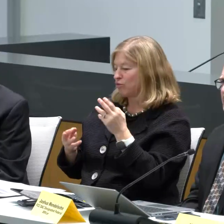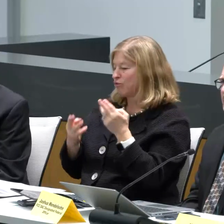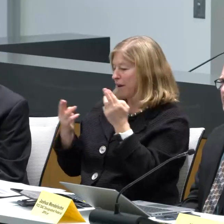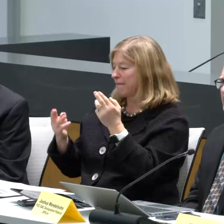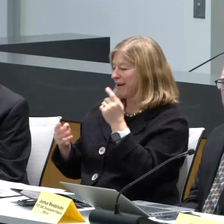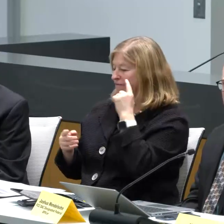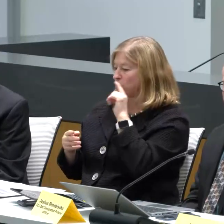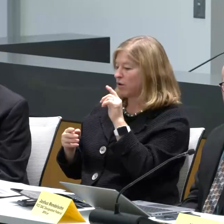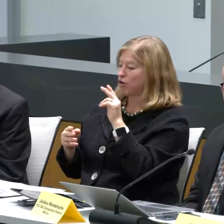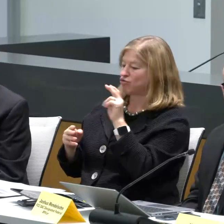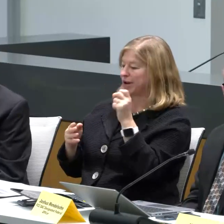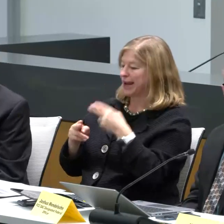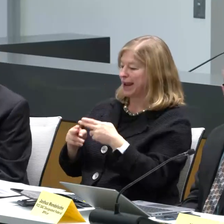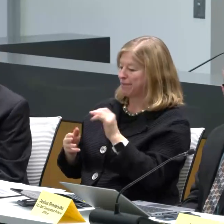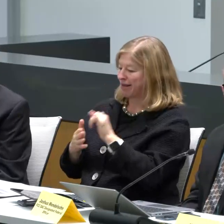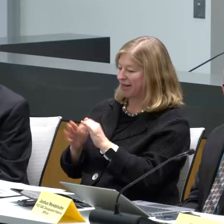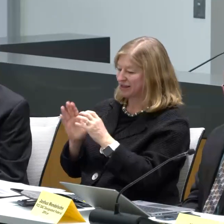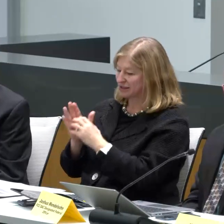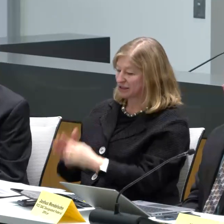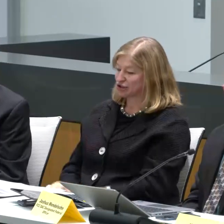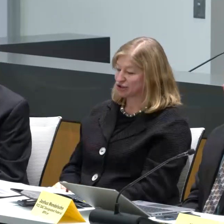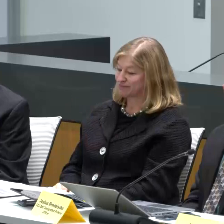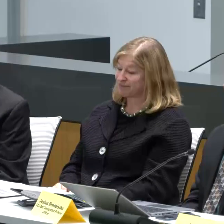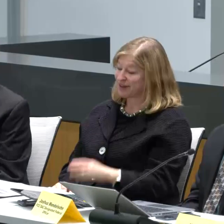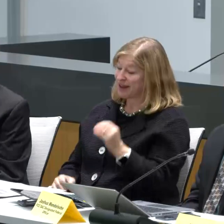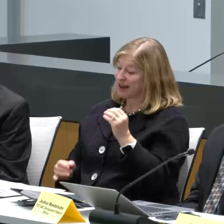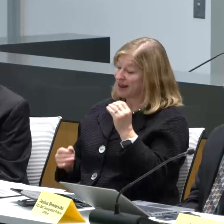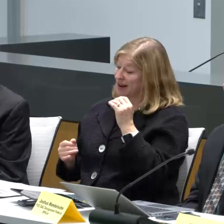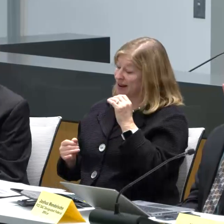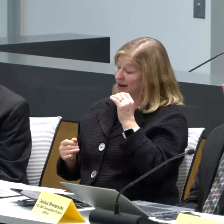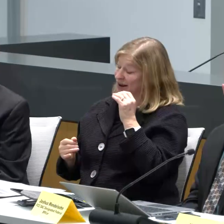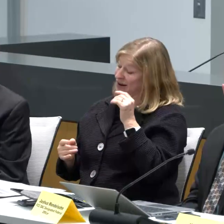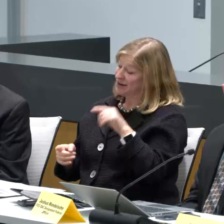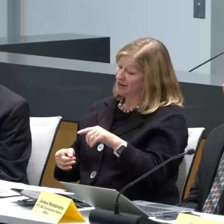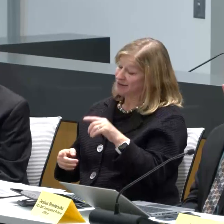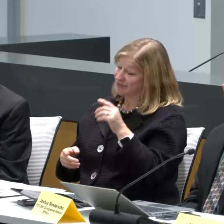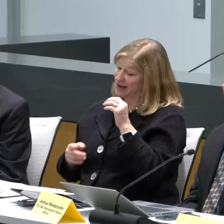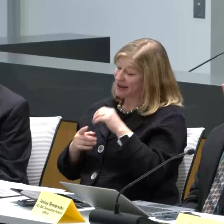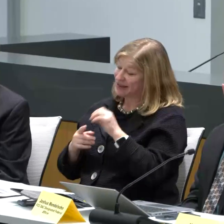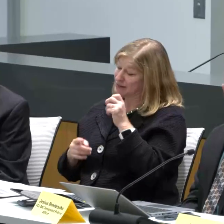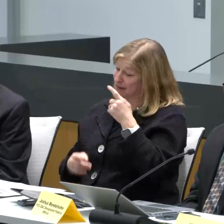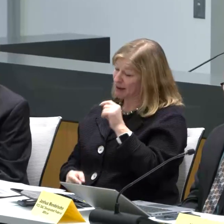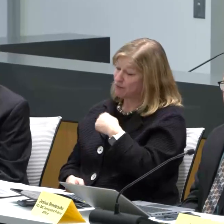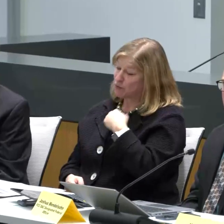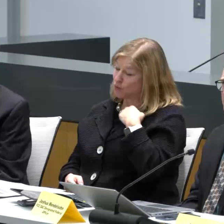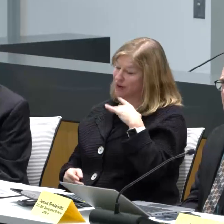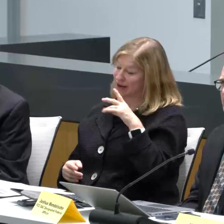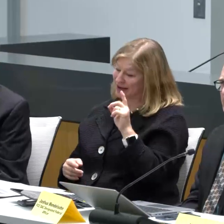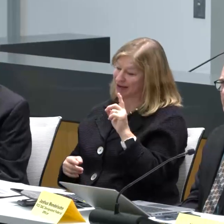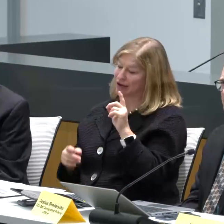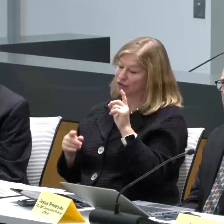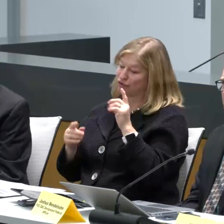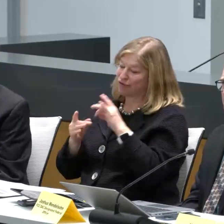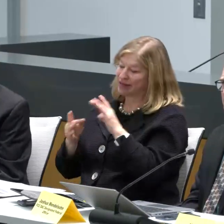as though the name is quite clear, so we are seeking recommendations on whether or not it should be renamed to better fit the section.